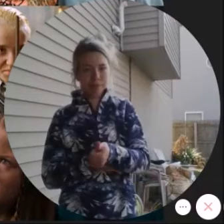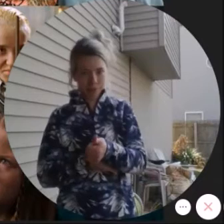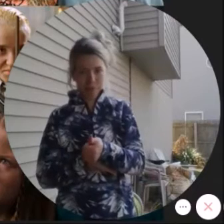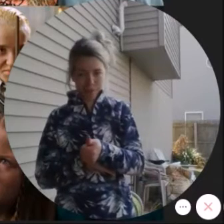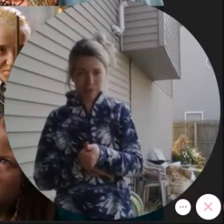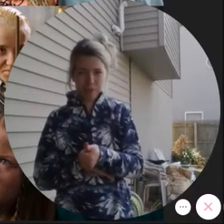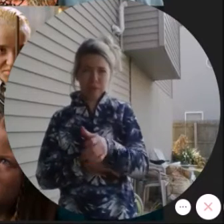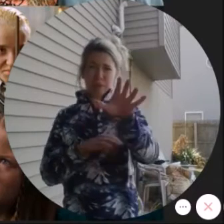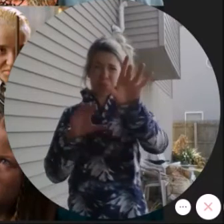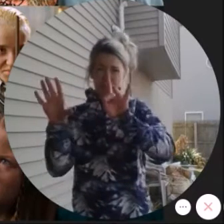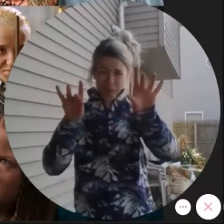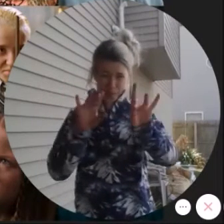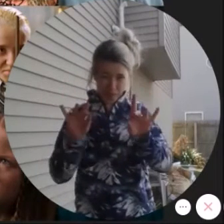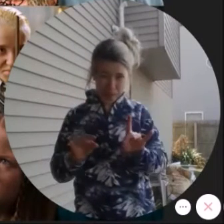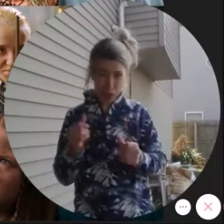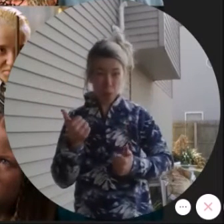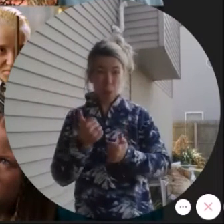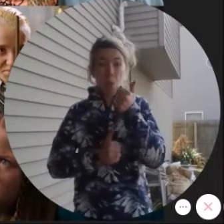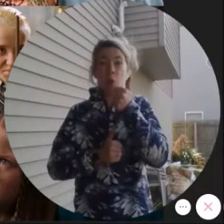and some have name signs and some do not.